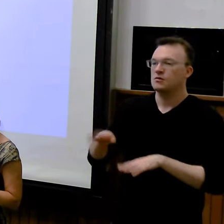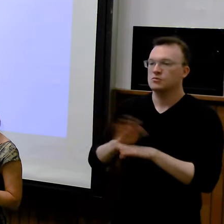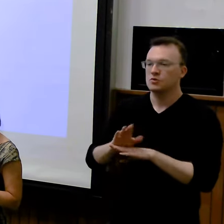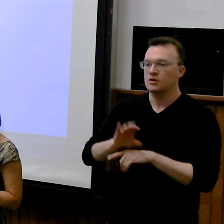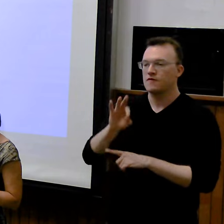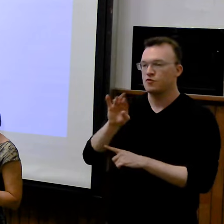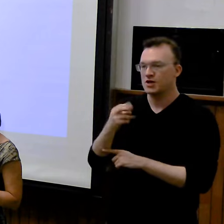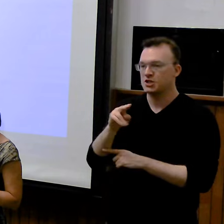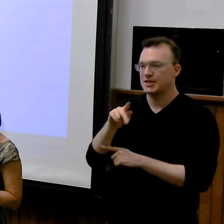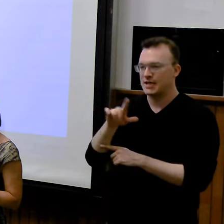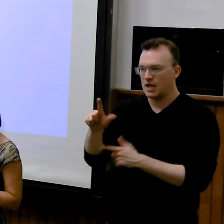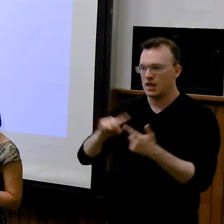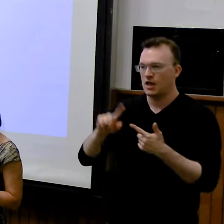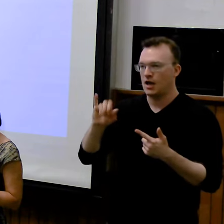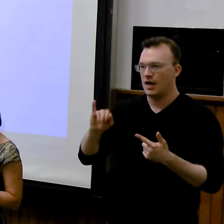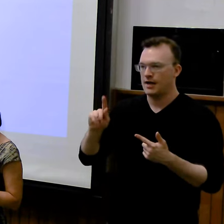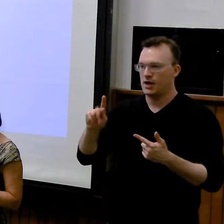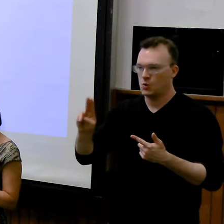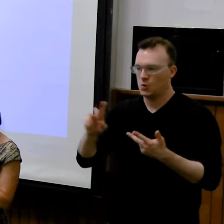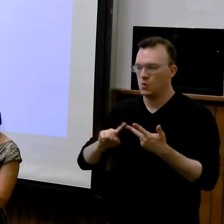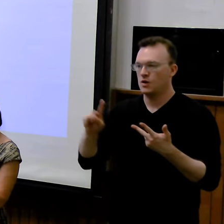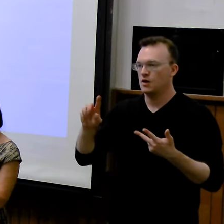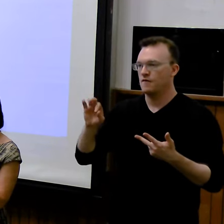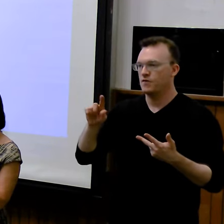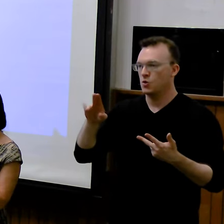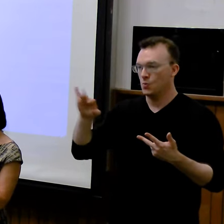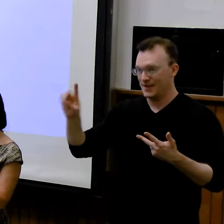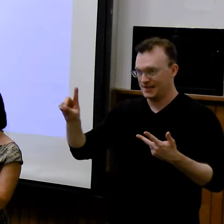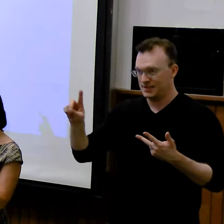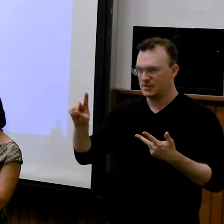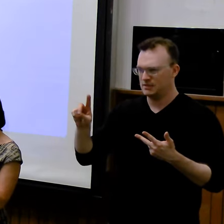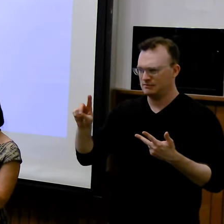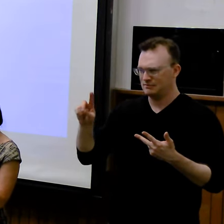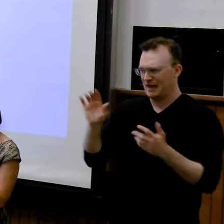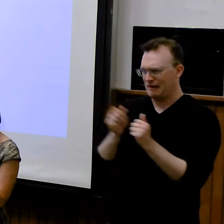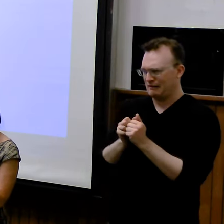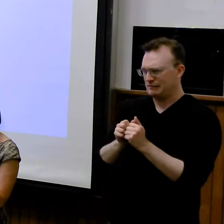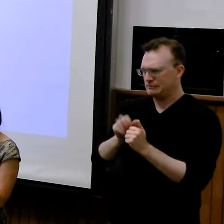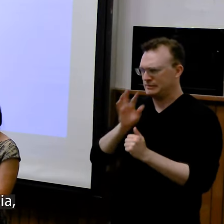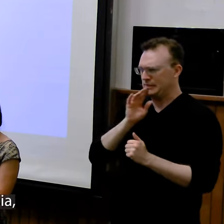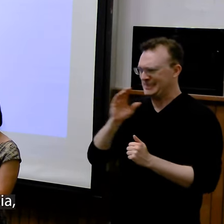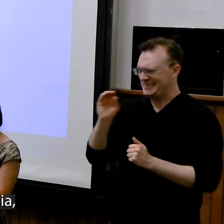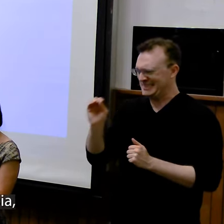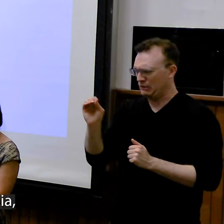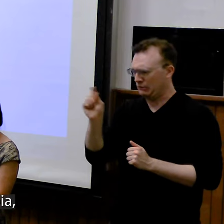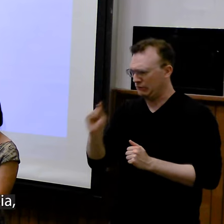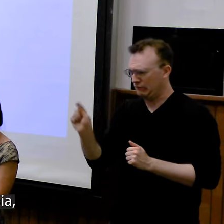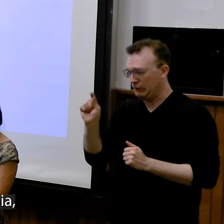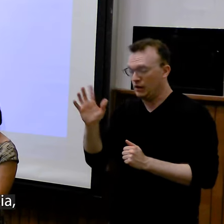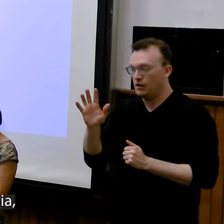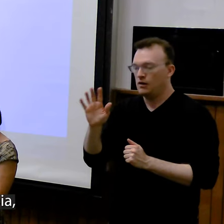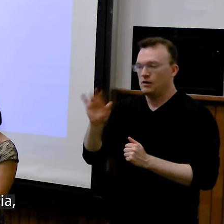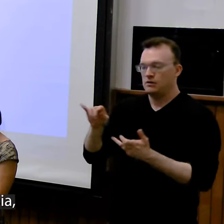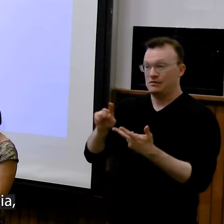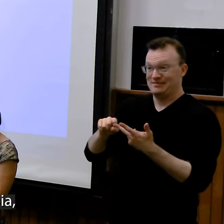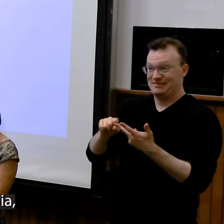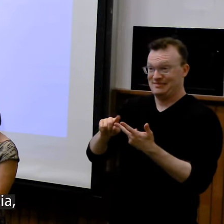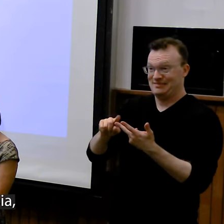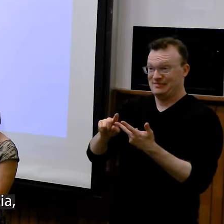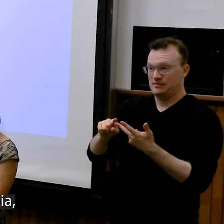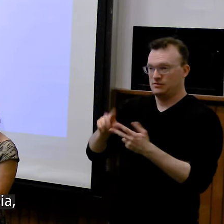Fresh Kill, IKU, and Fluid, I don't know how to pronounce that, zero, respectively